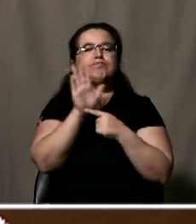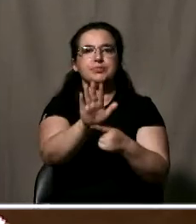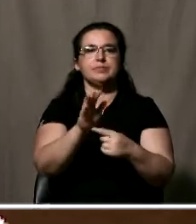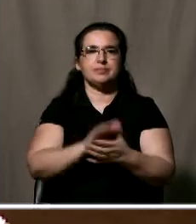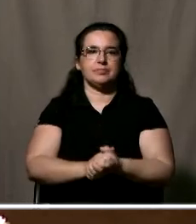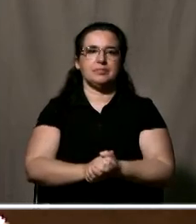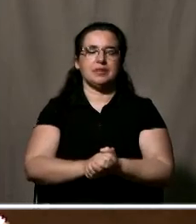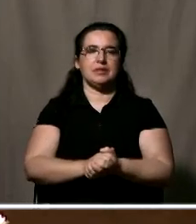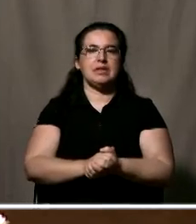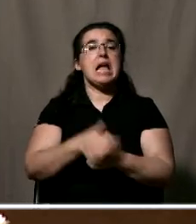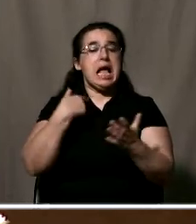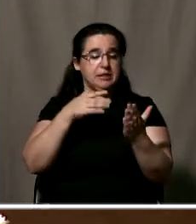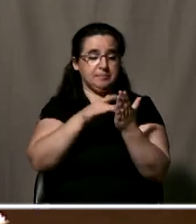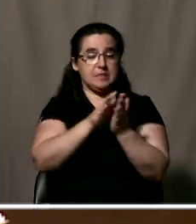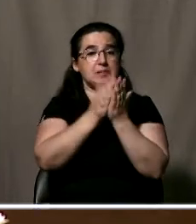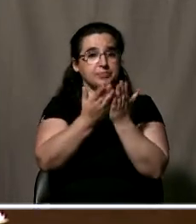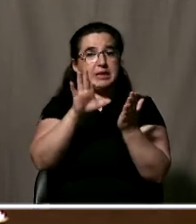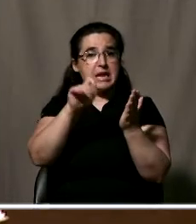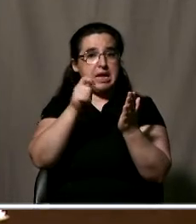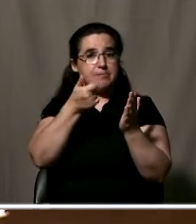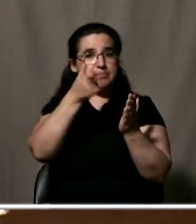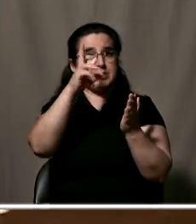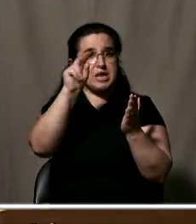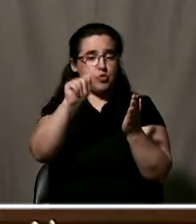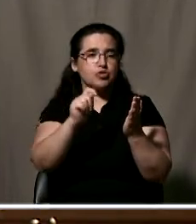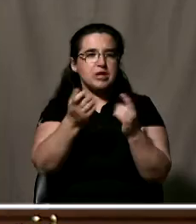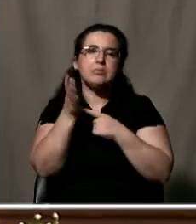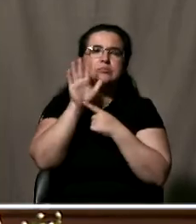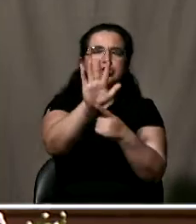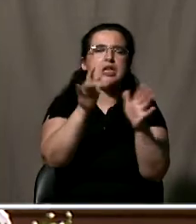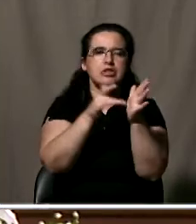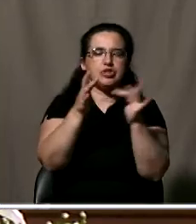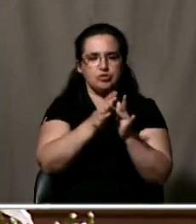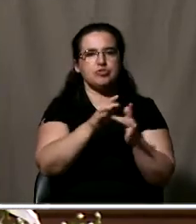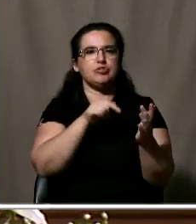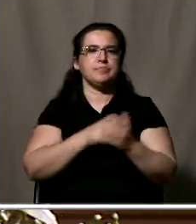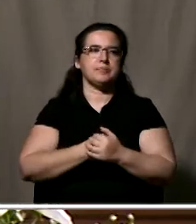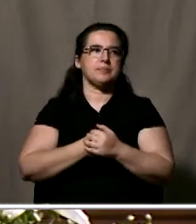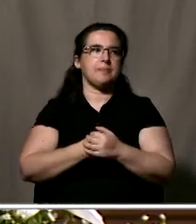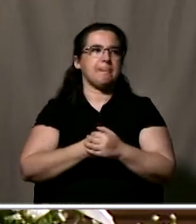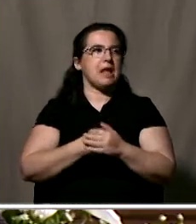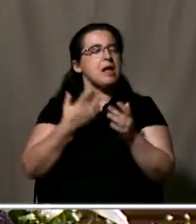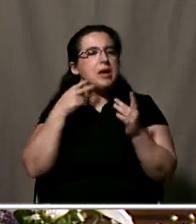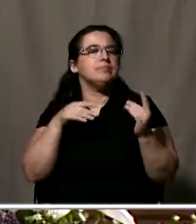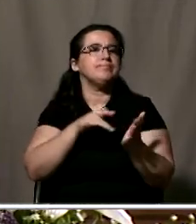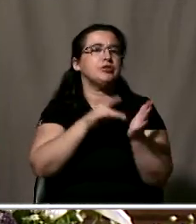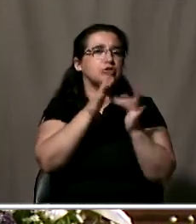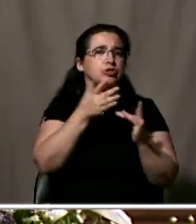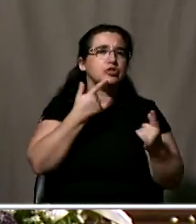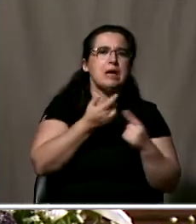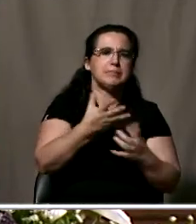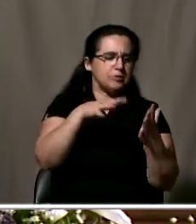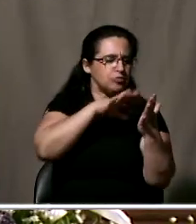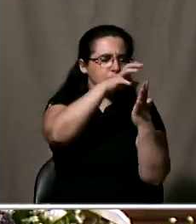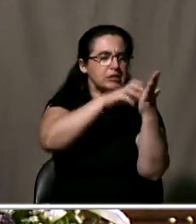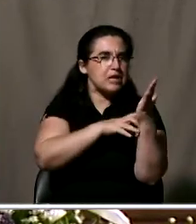quero levar-vos através deste livro de Hebreus e dar-vos vislumbres deste this Jesus também. This glimpse is so broad. Estes vislumbres são tão abrangentes. This glimpse is